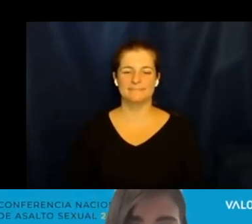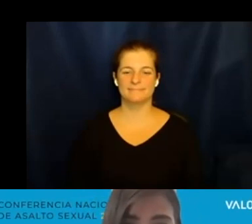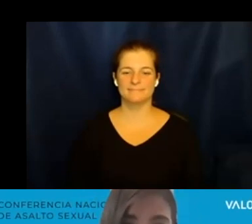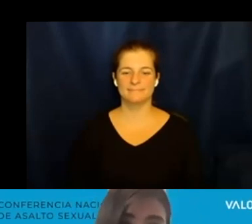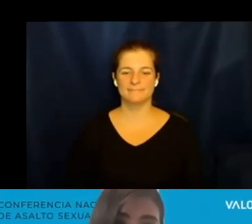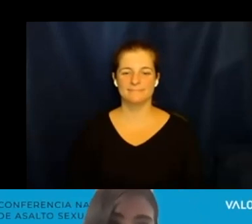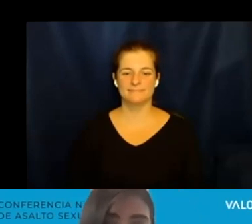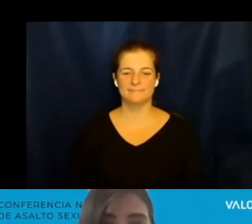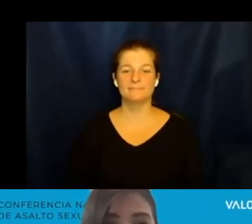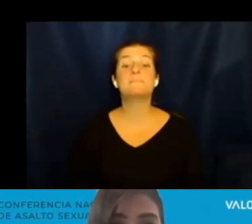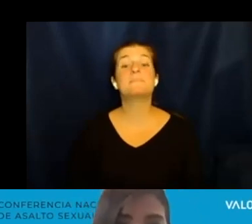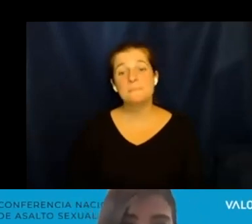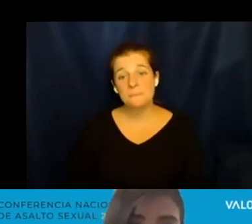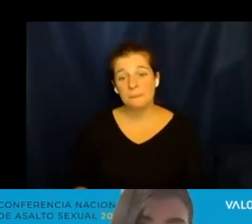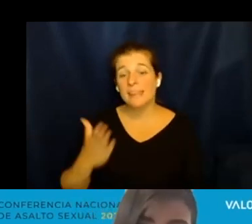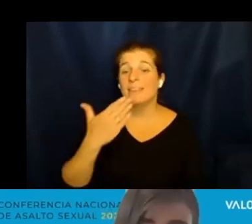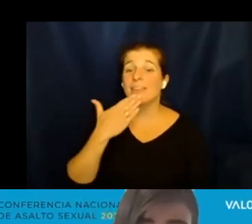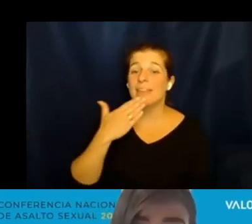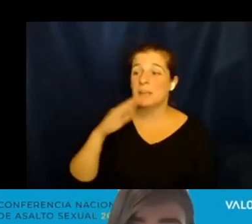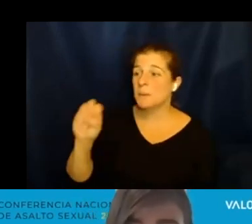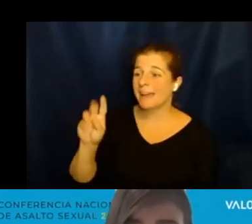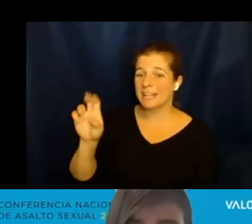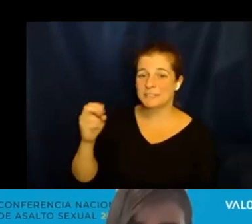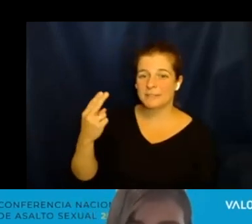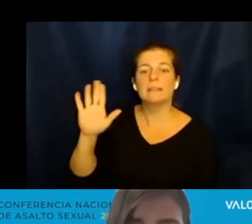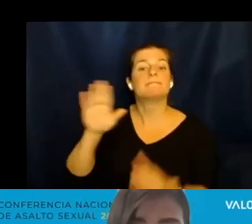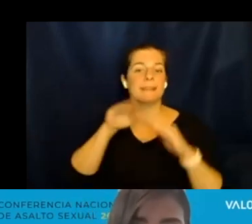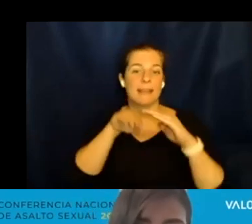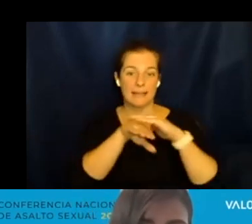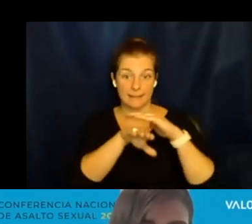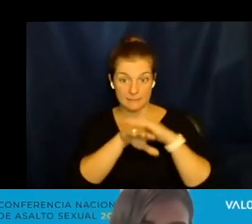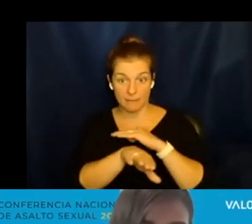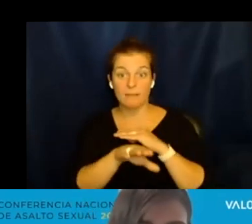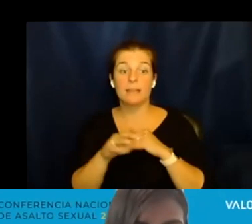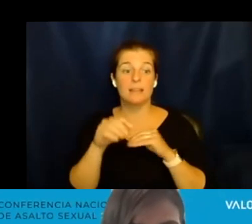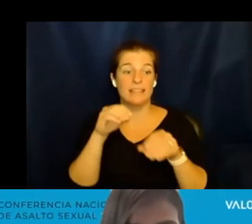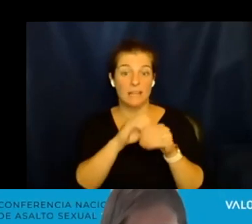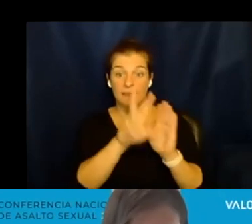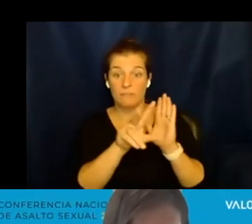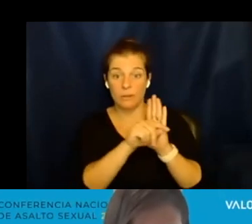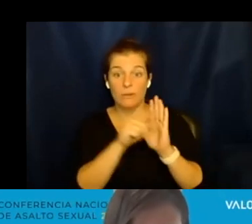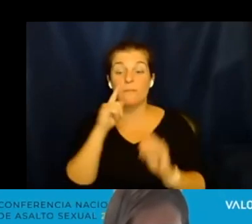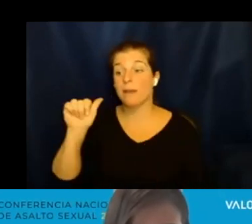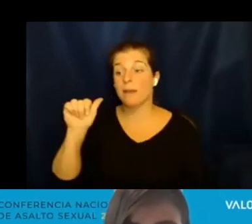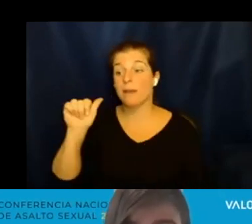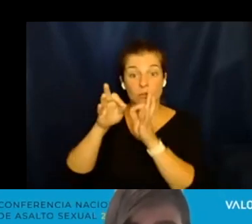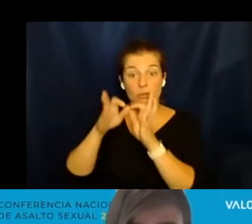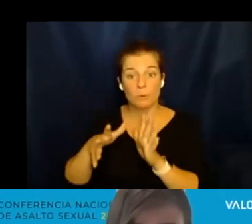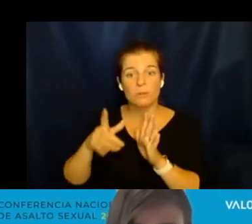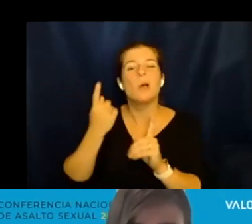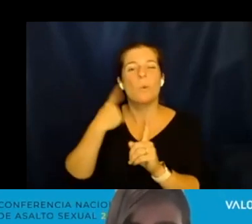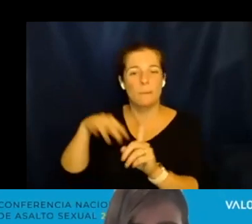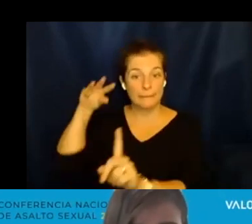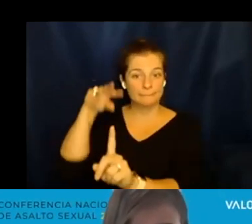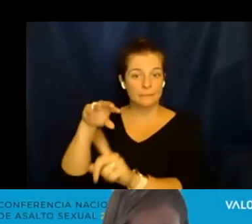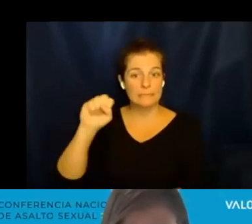Thank you, Ashley, accessibility in the videos for the interpreters will be spotlighted and